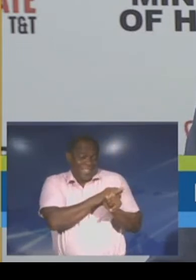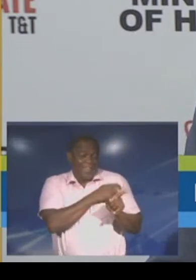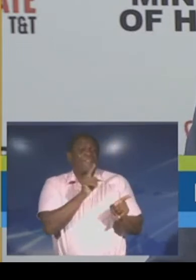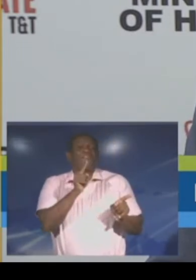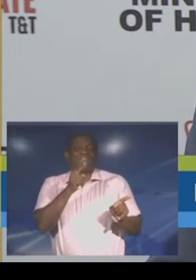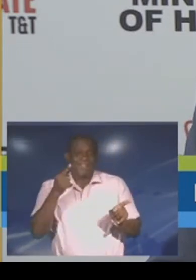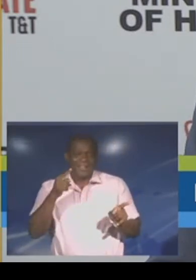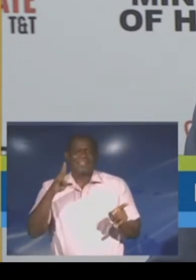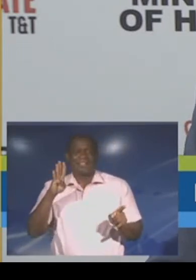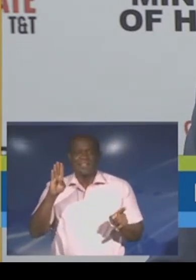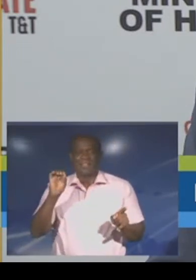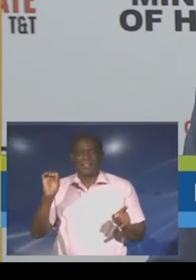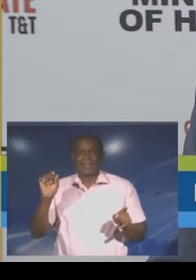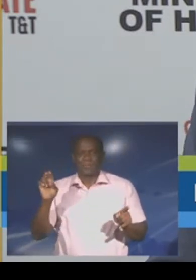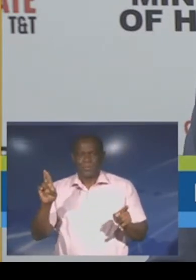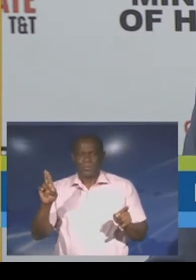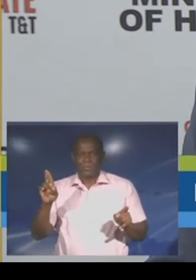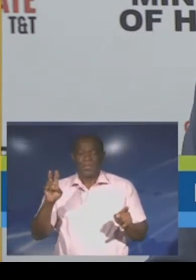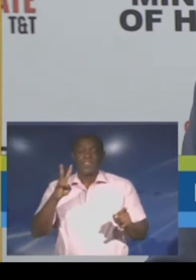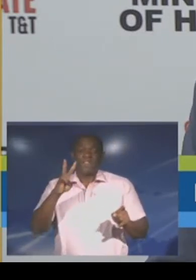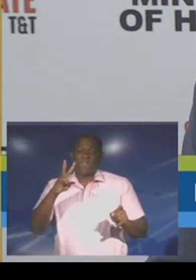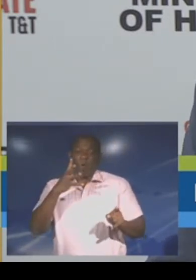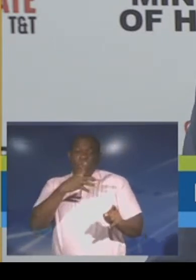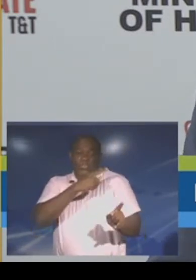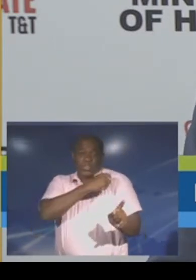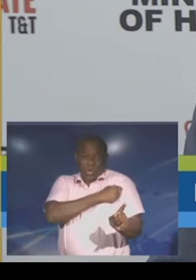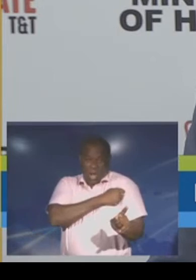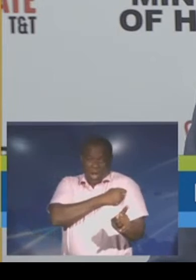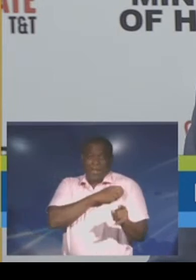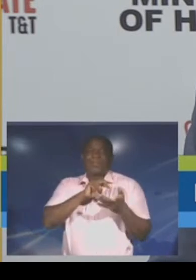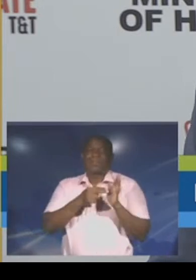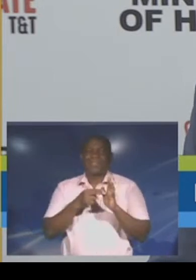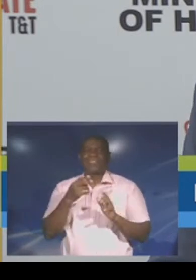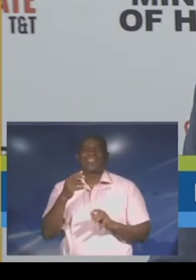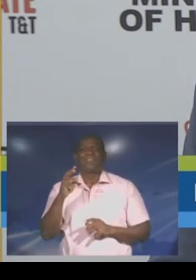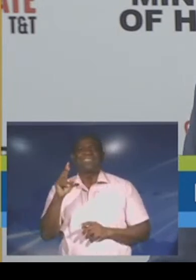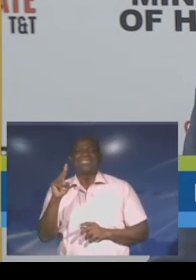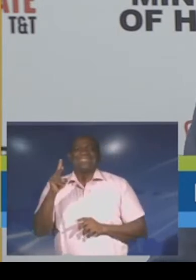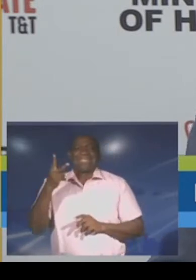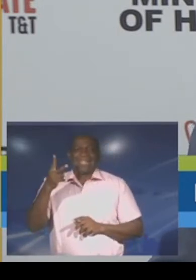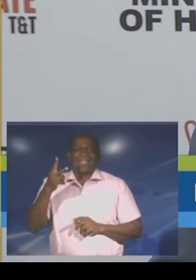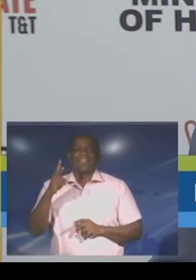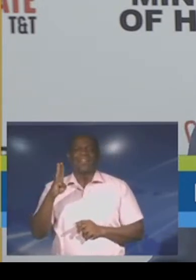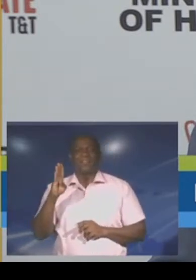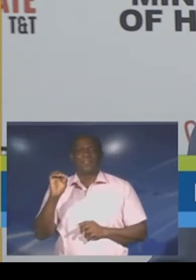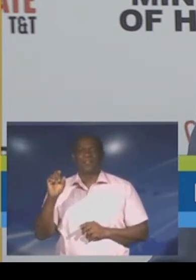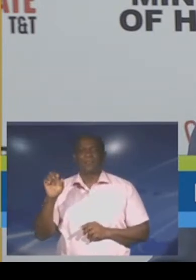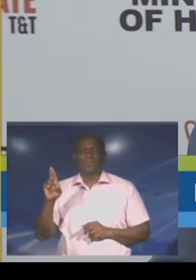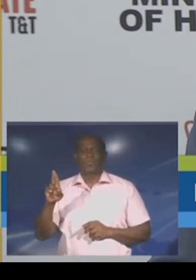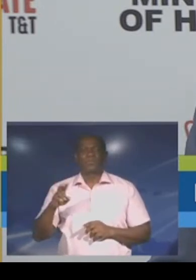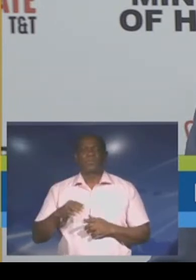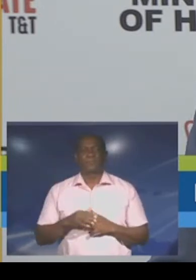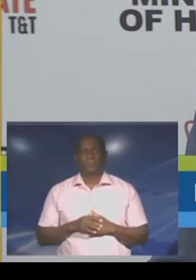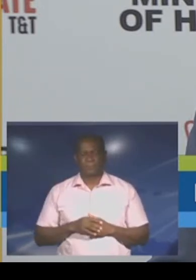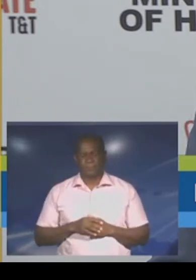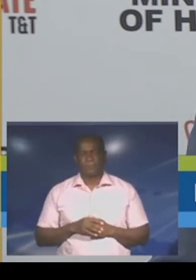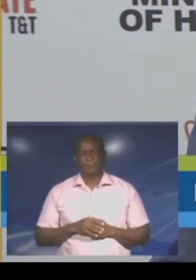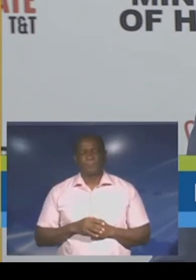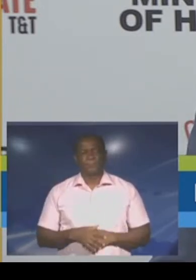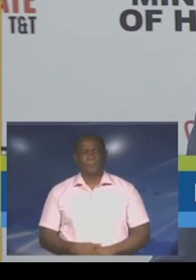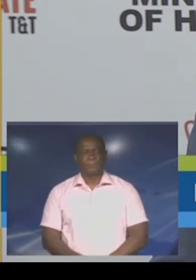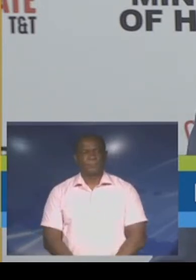getting your fourth shot, not a fourth booster. You'll be getting your second booster or fourth shot. Okay?